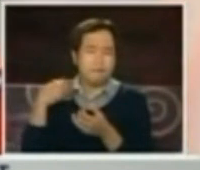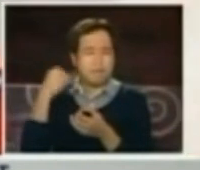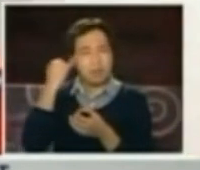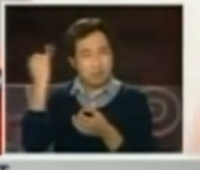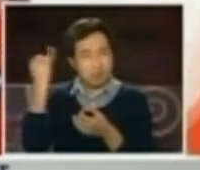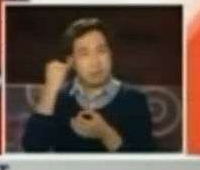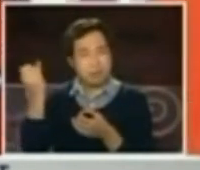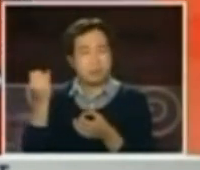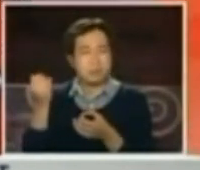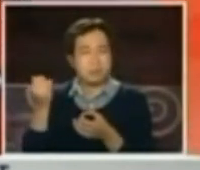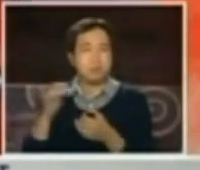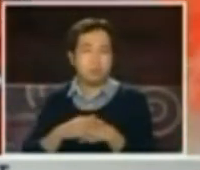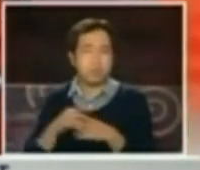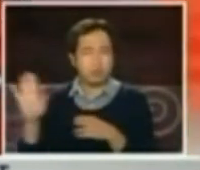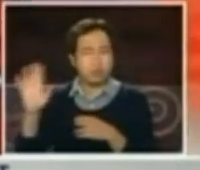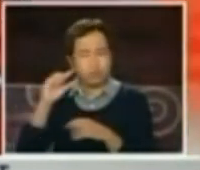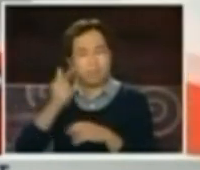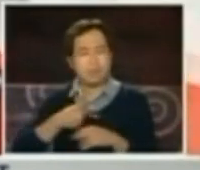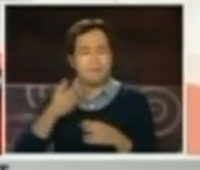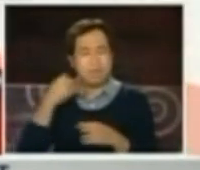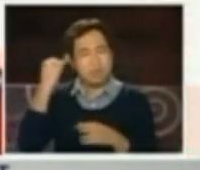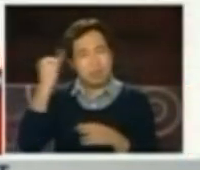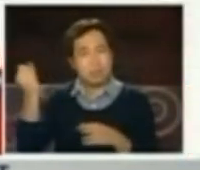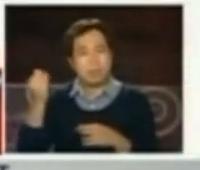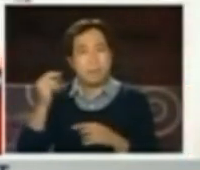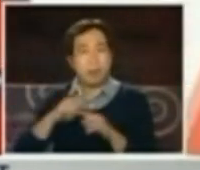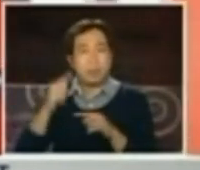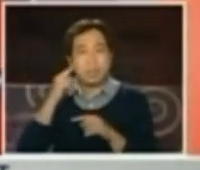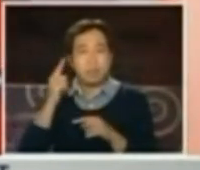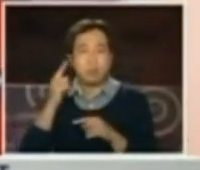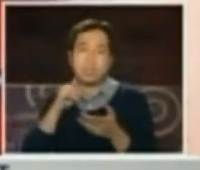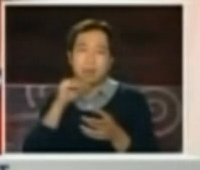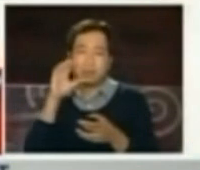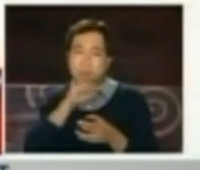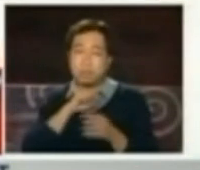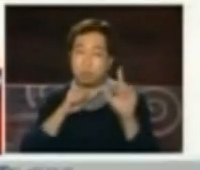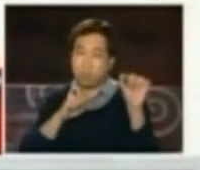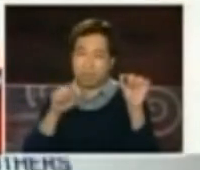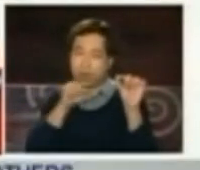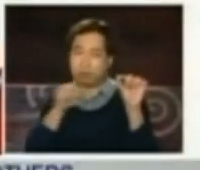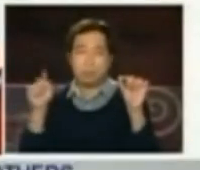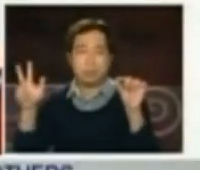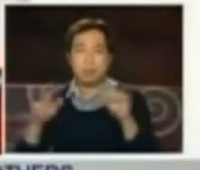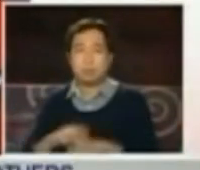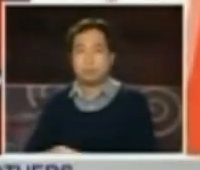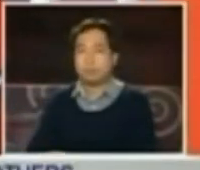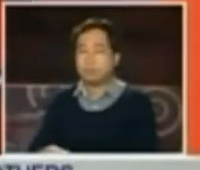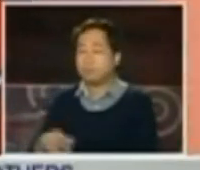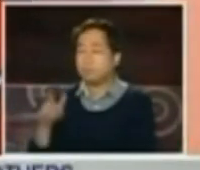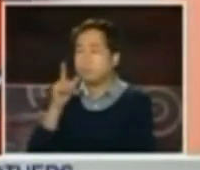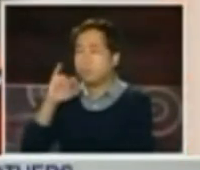well, right? Mm-hmm. But many people, I suppose, did not expect it would be 23. Mm-hmm. Exactly. Some people called it a